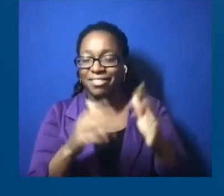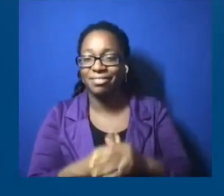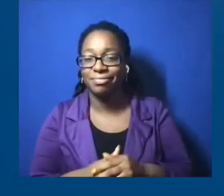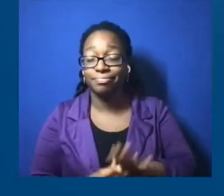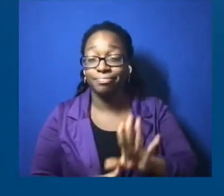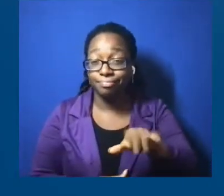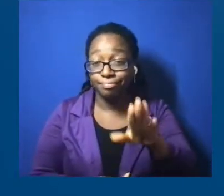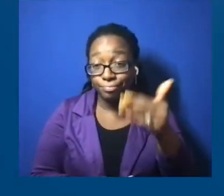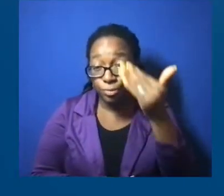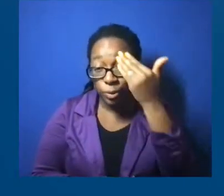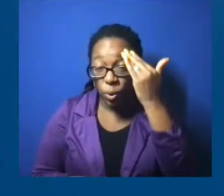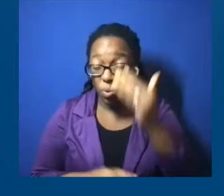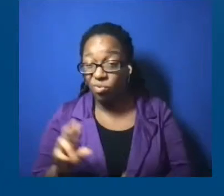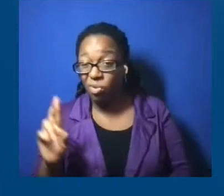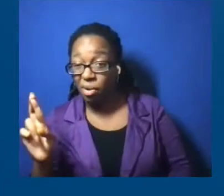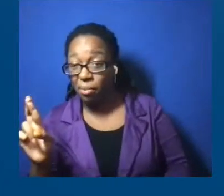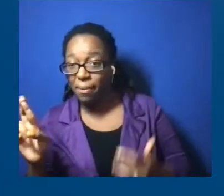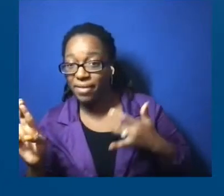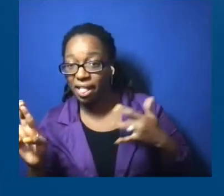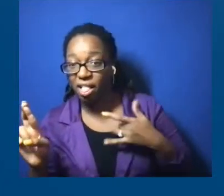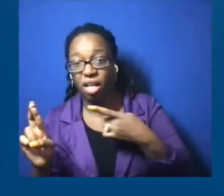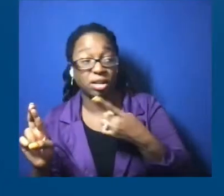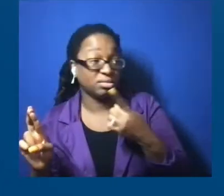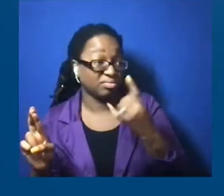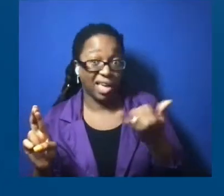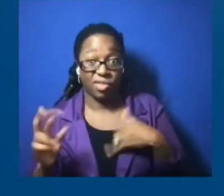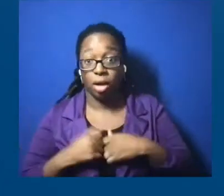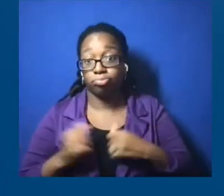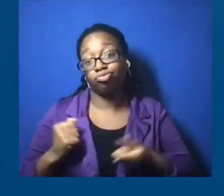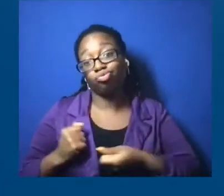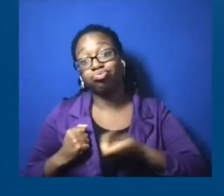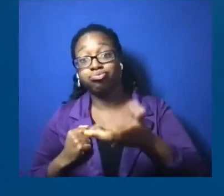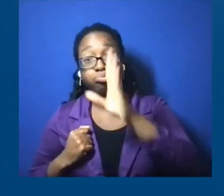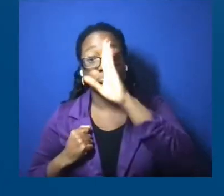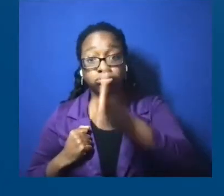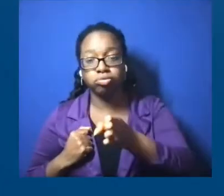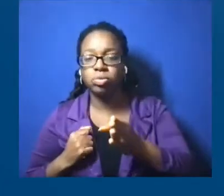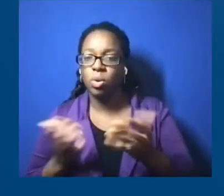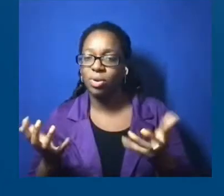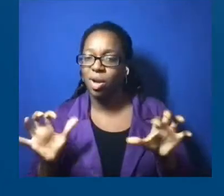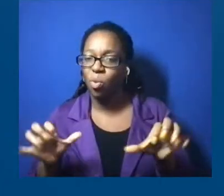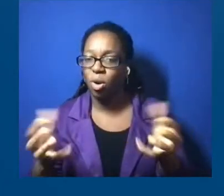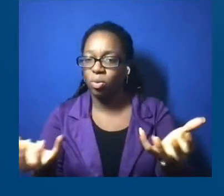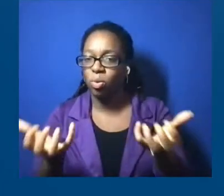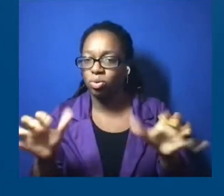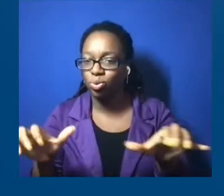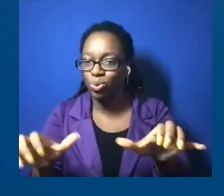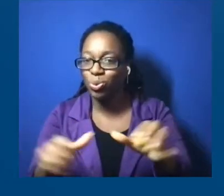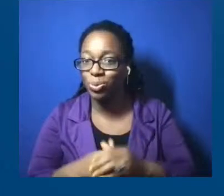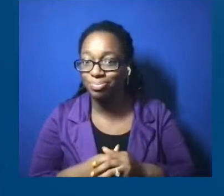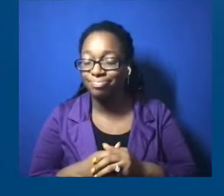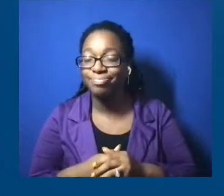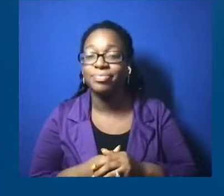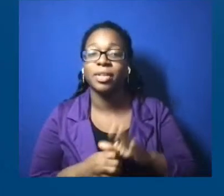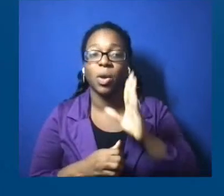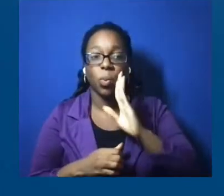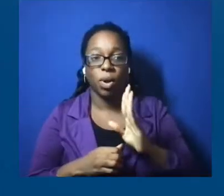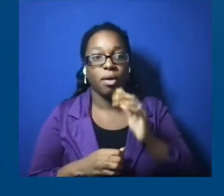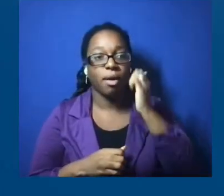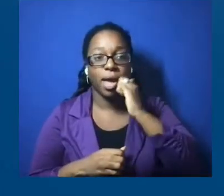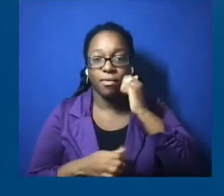Republicans have made it clear, at least they're being honest around this time. They're telling you exactly what they want to do if they win. They're going to increase everyday